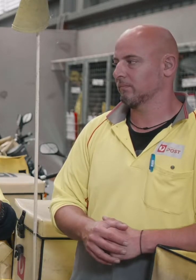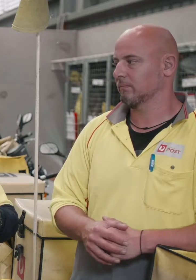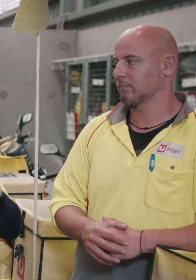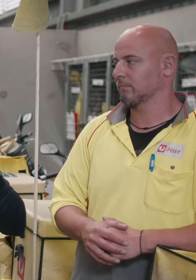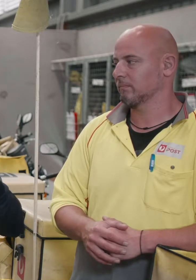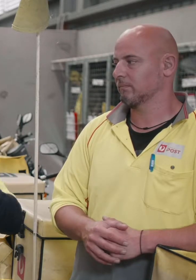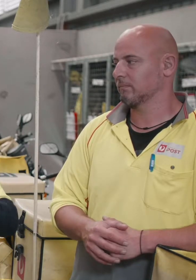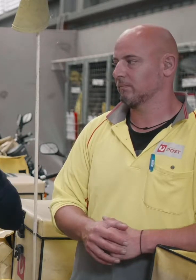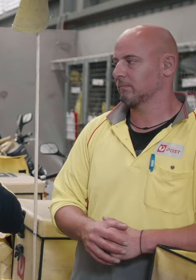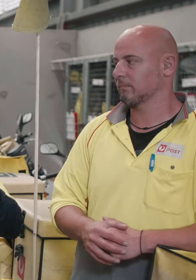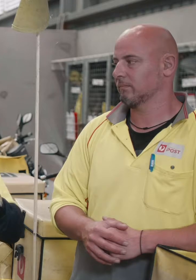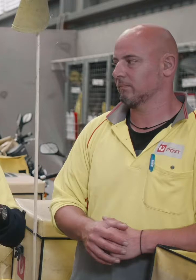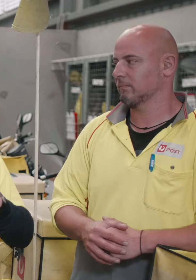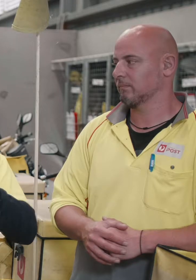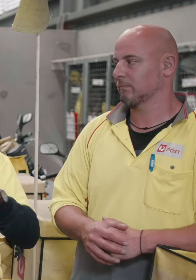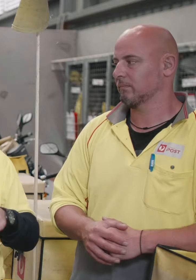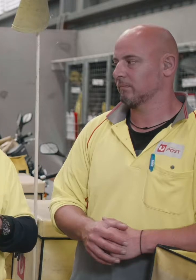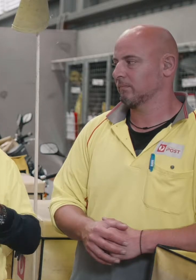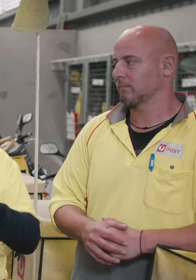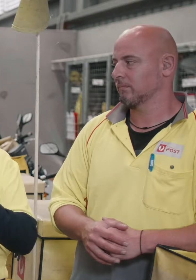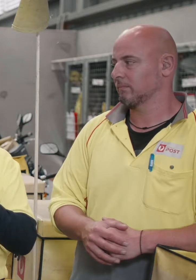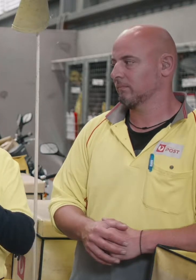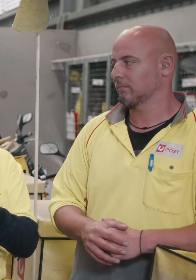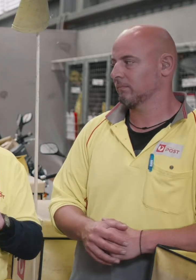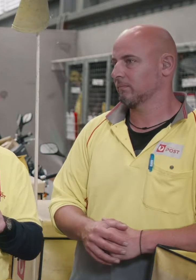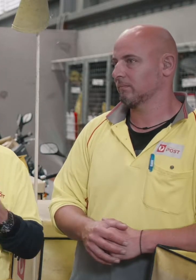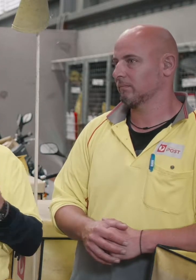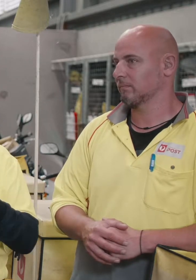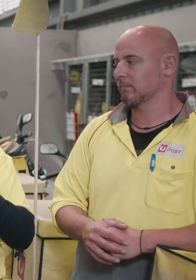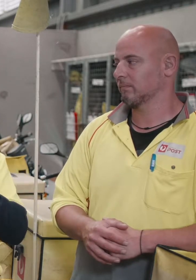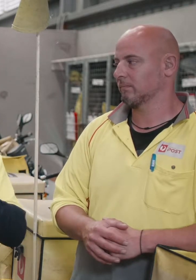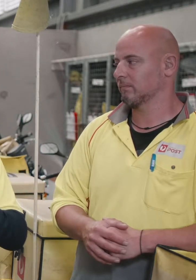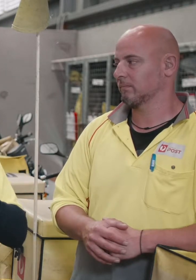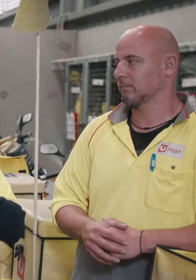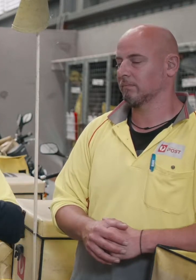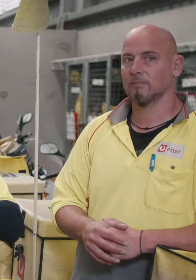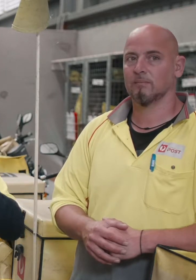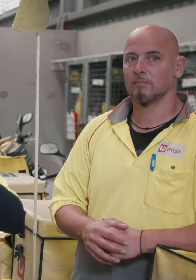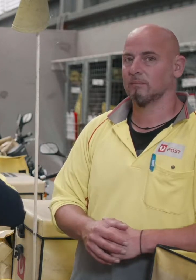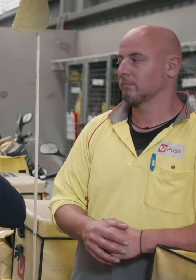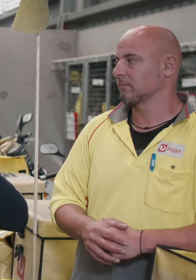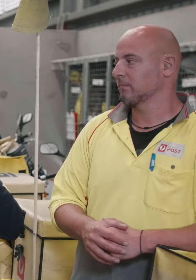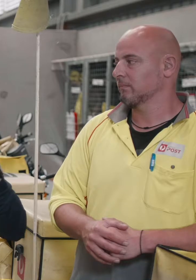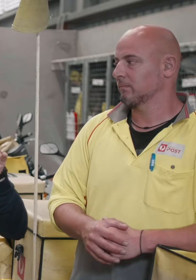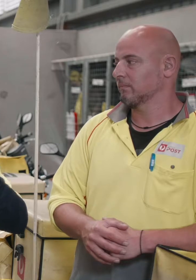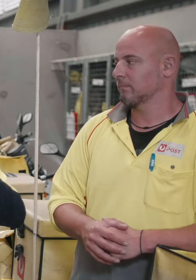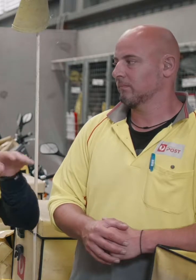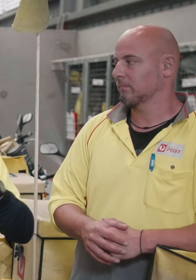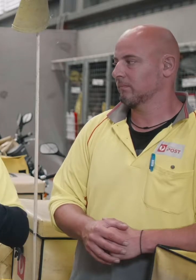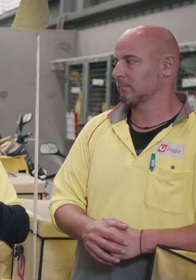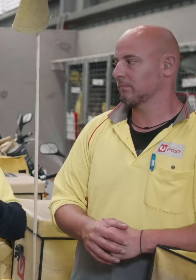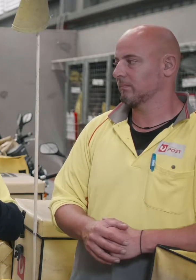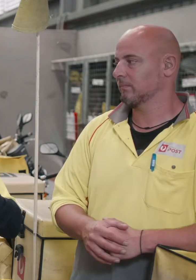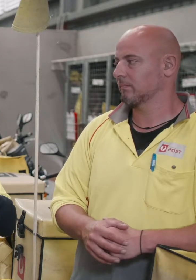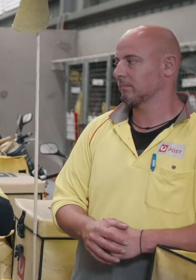other posties and worked strategies out, so I knew exactly how I can participate in the community